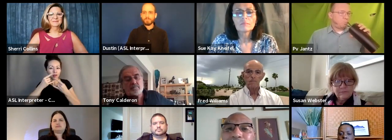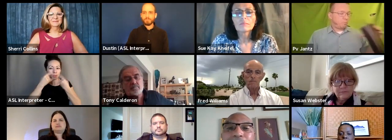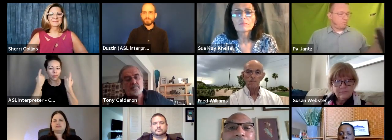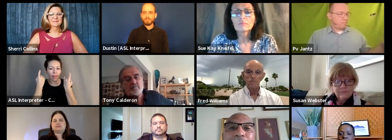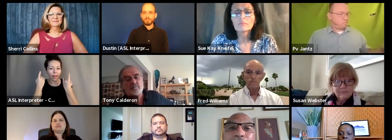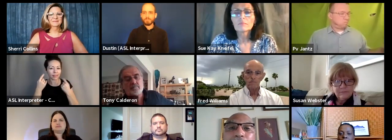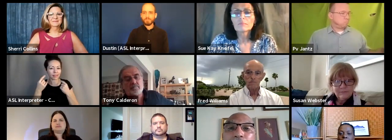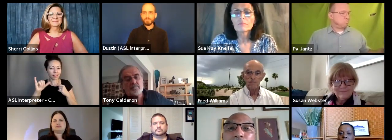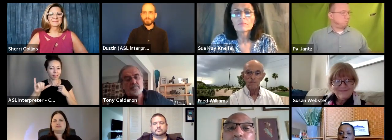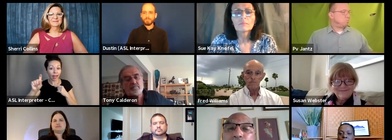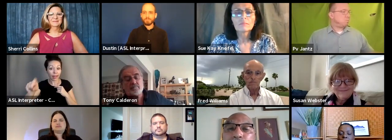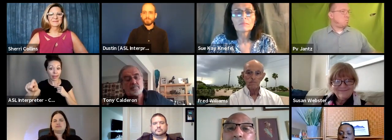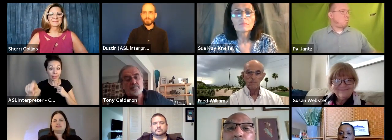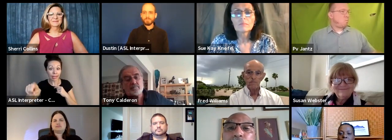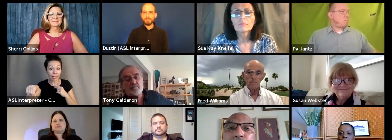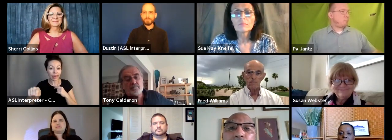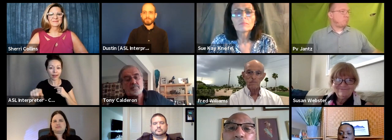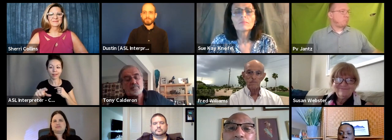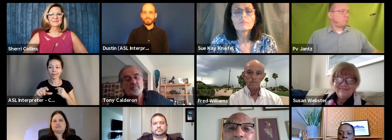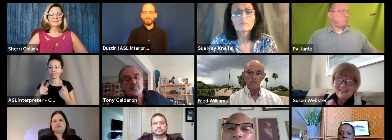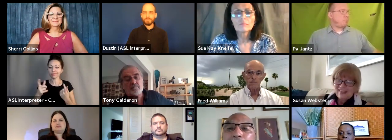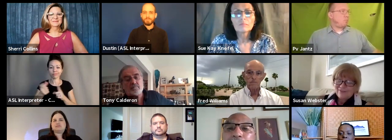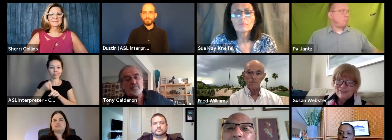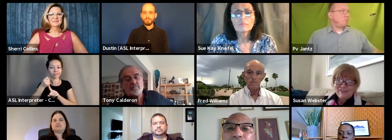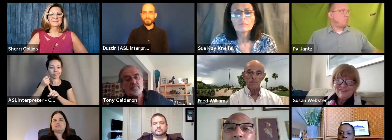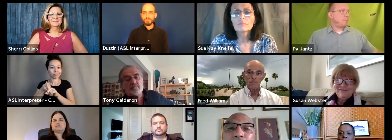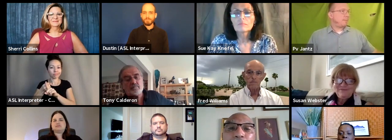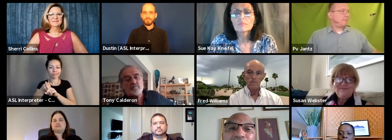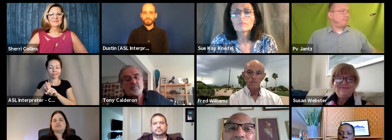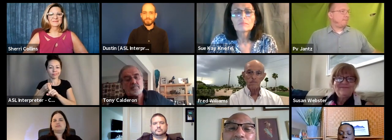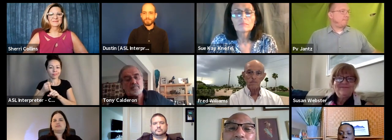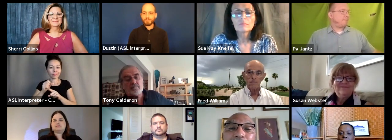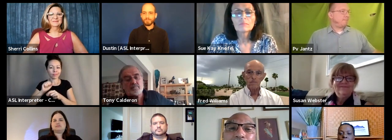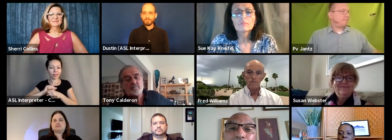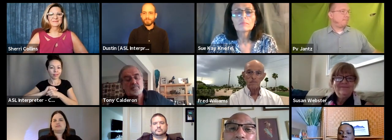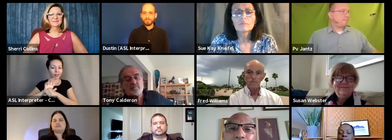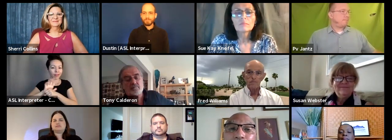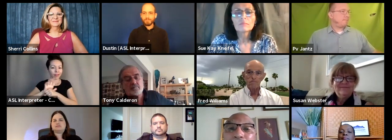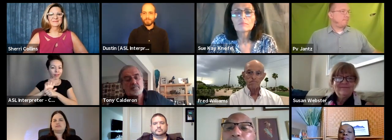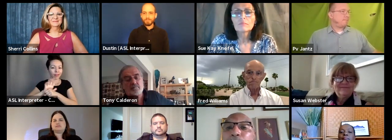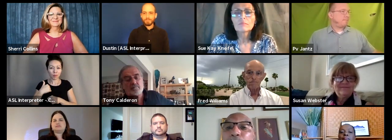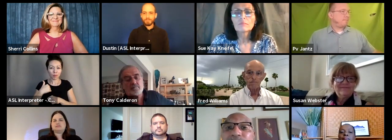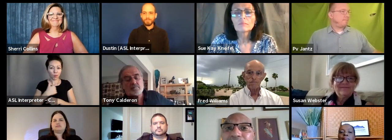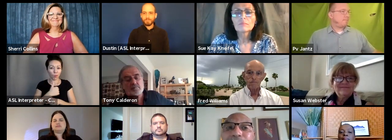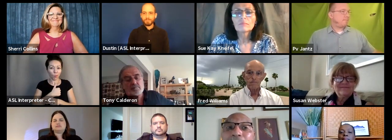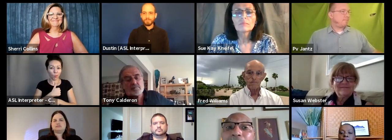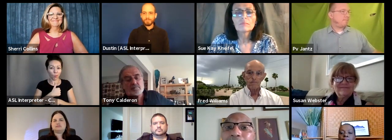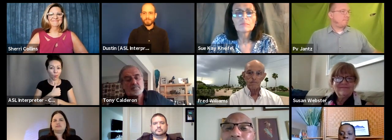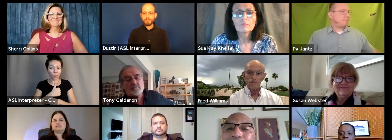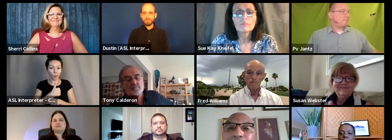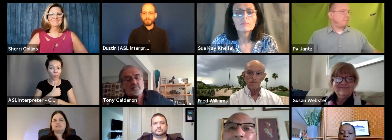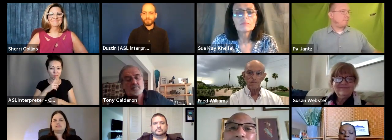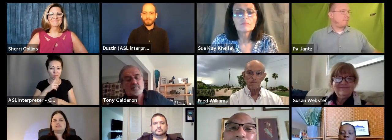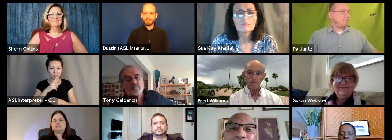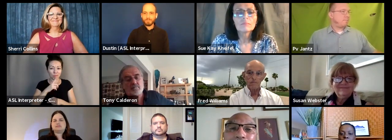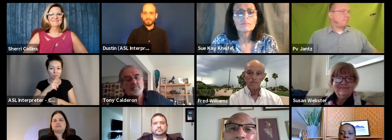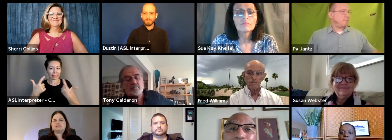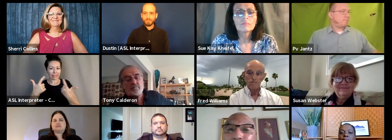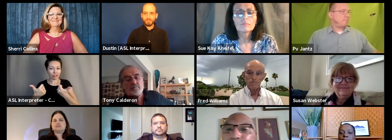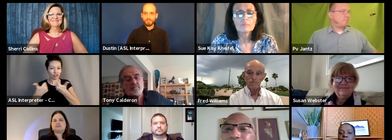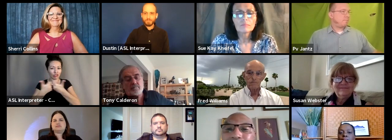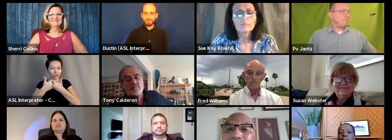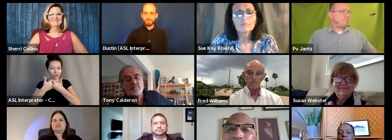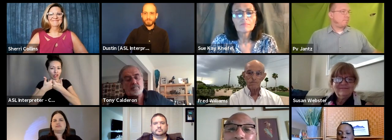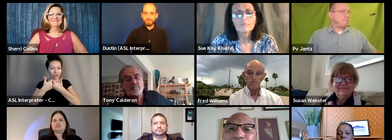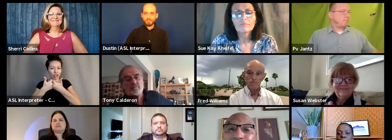When COVID hit, who knew what challenges we would be facing with people wearing face masks?